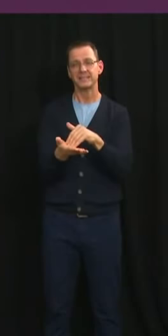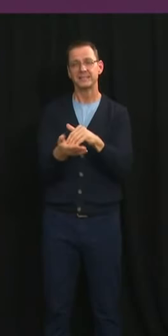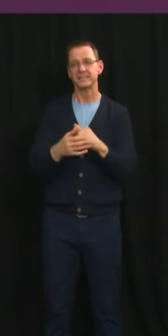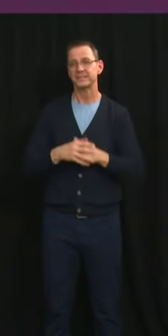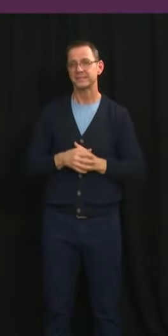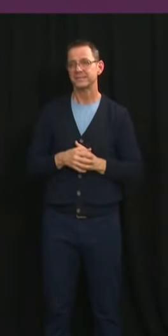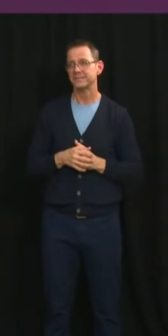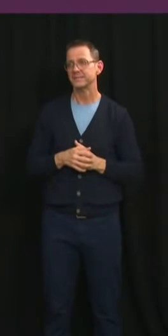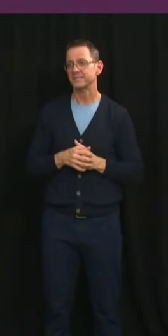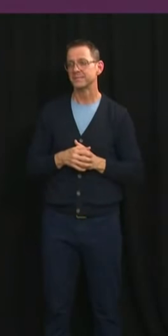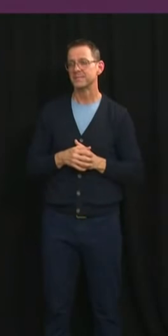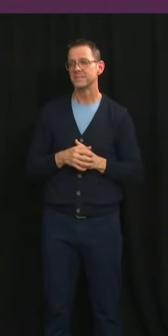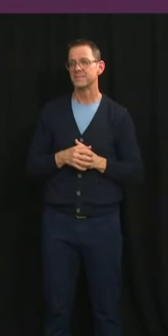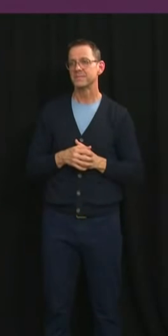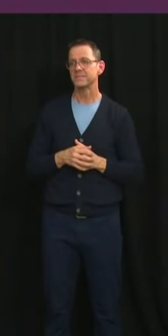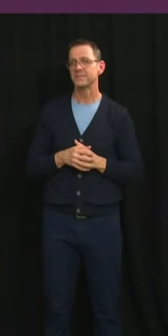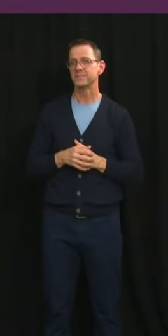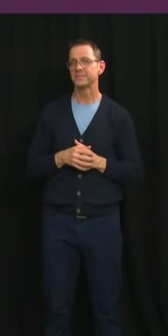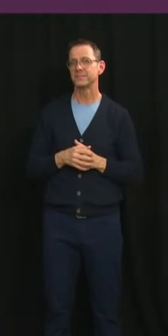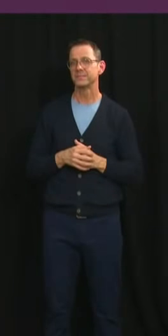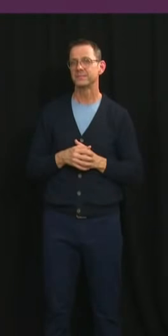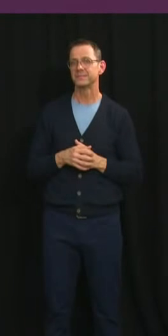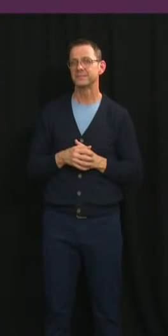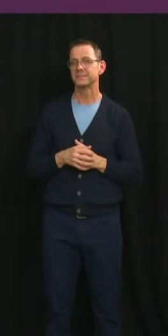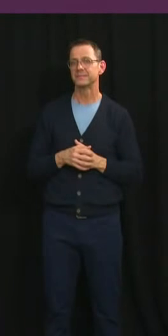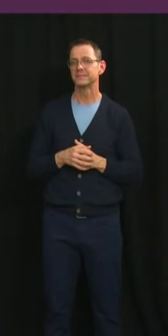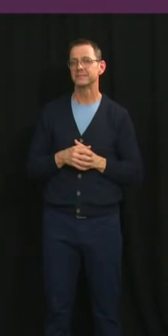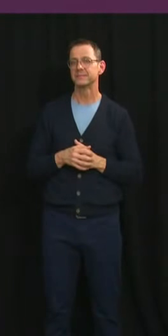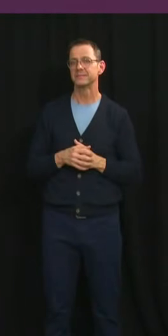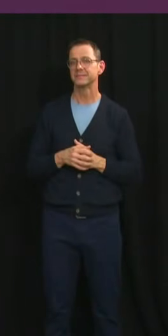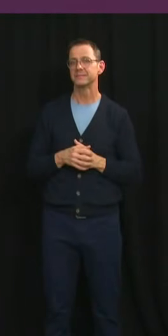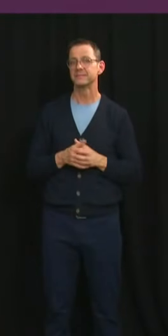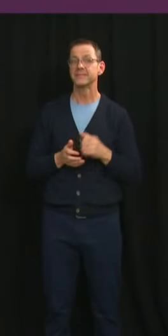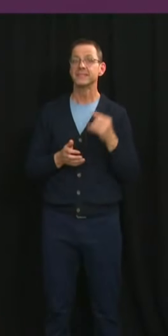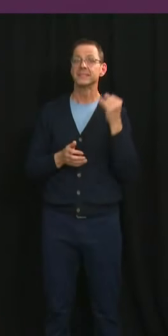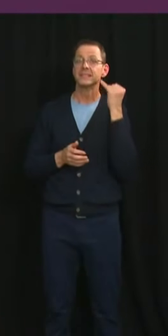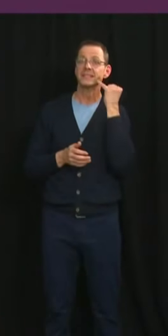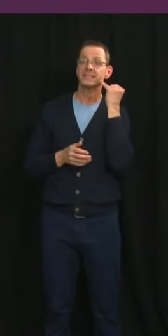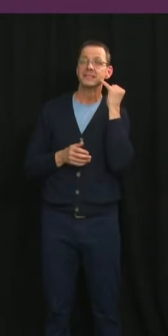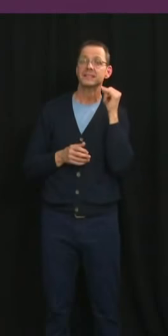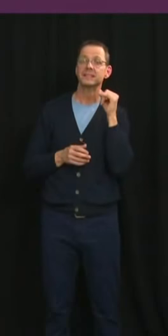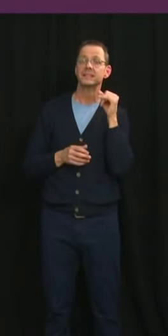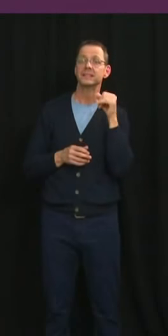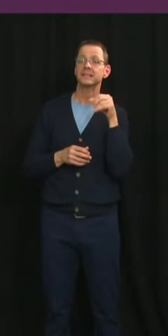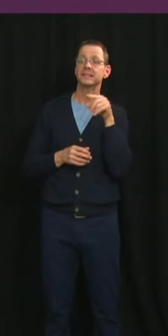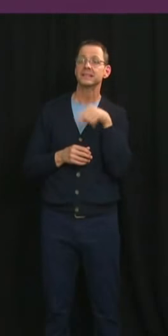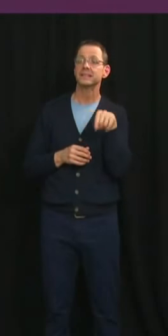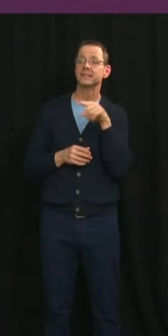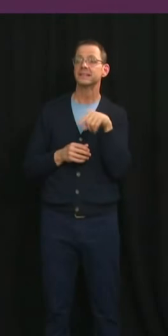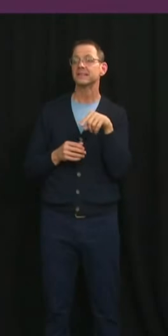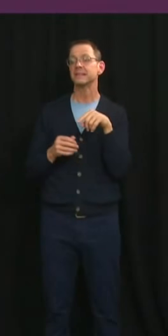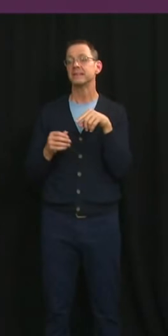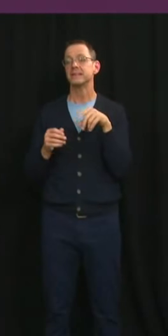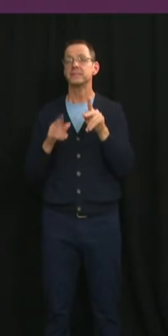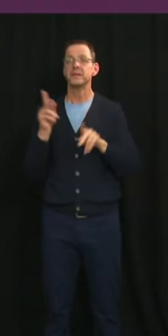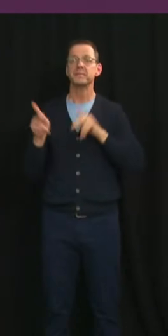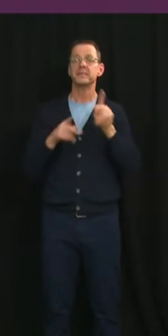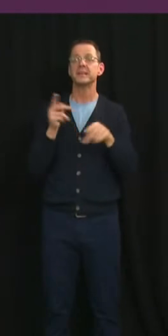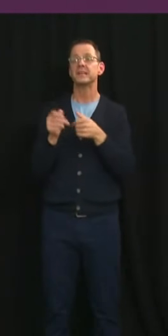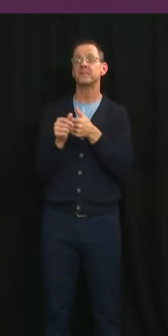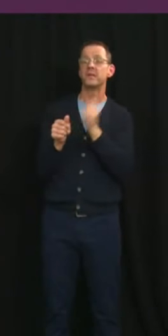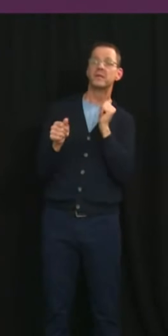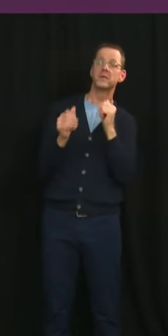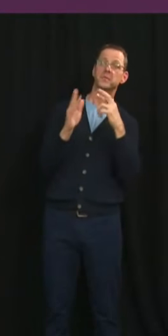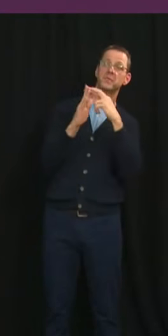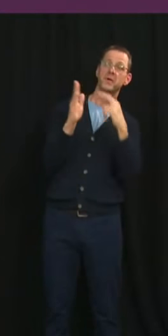if there is a significant level of non-compliance, the tools at our disposal are pretty limited. And we are using some of those tools here today. But